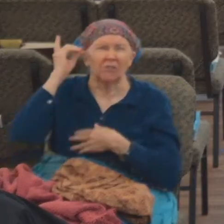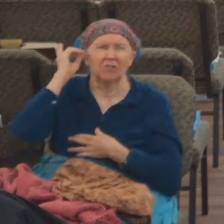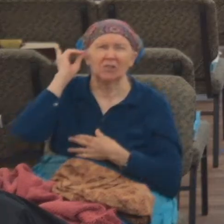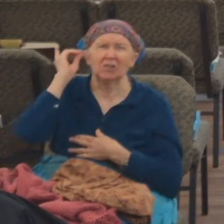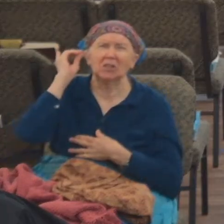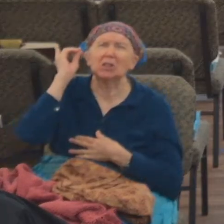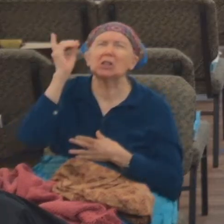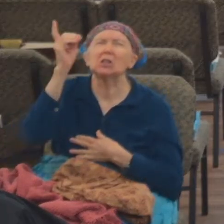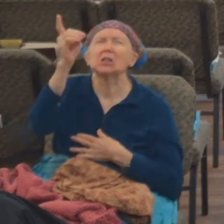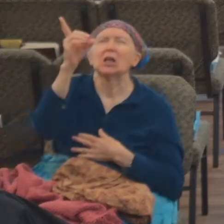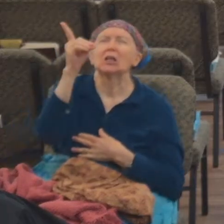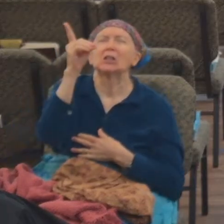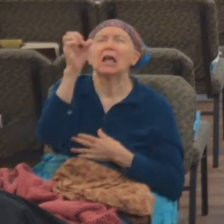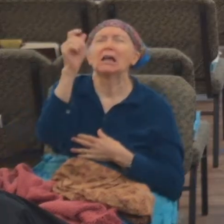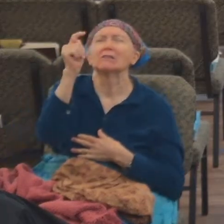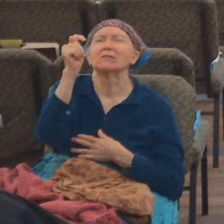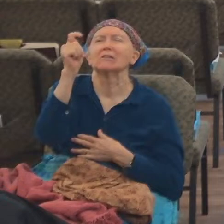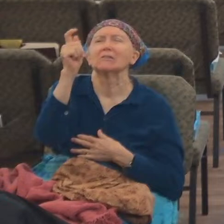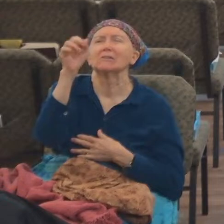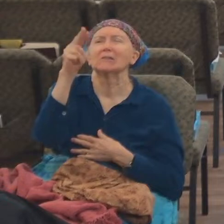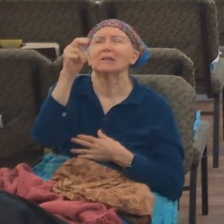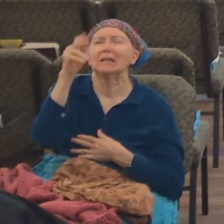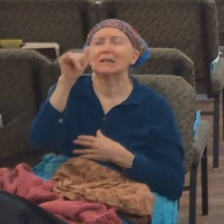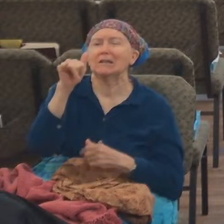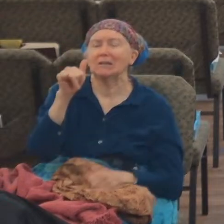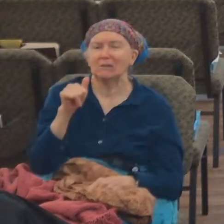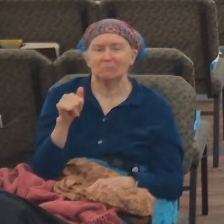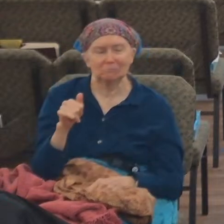okay? And